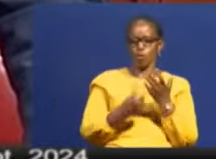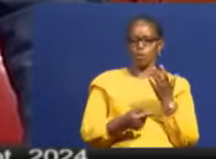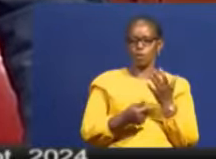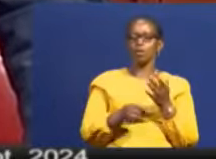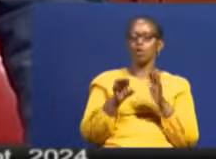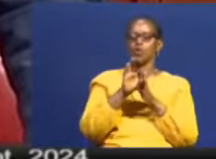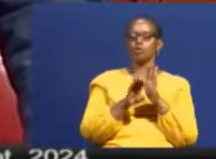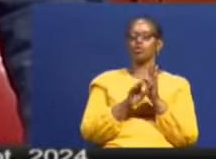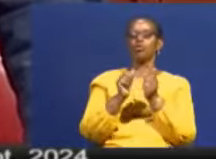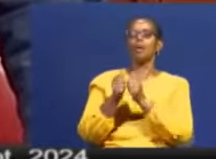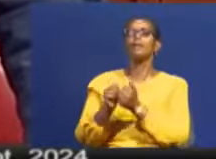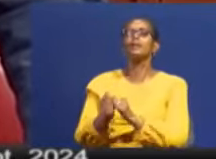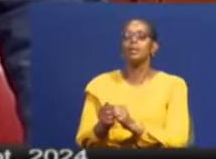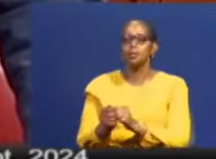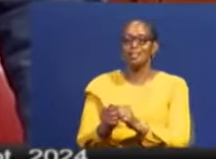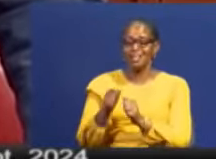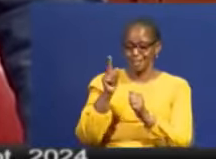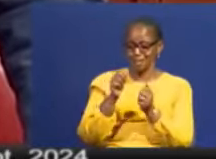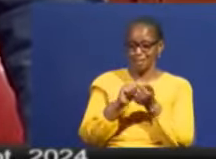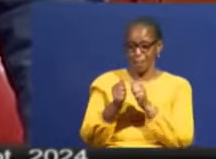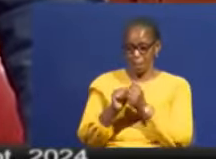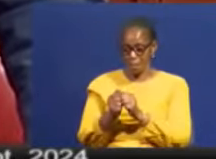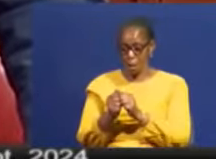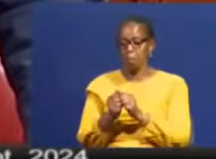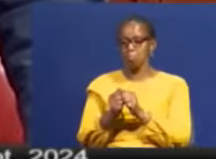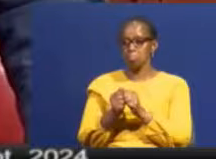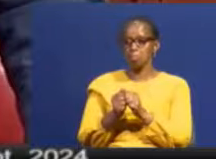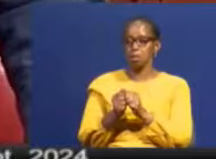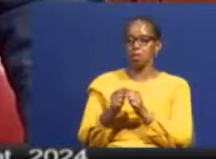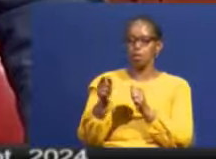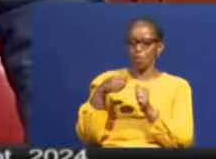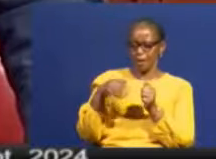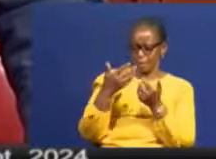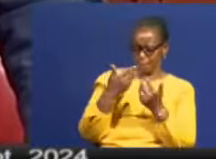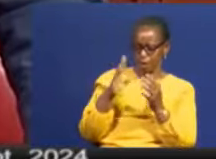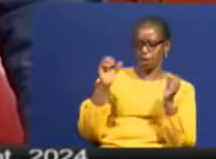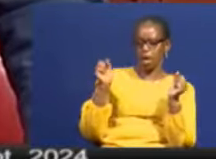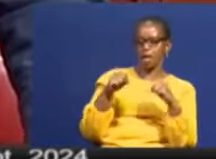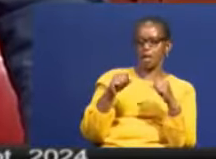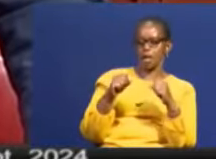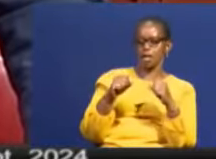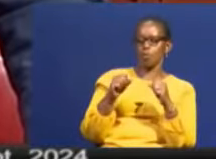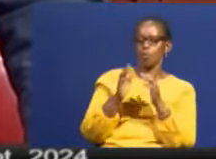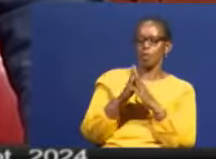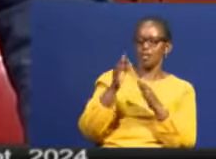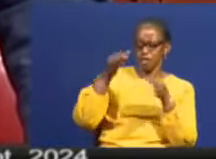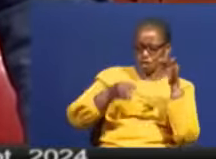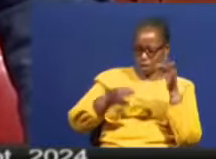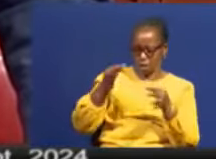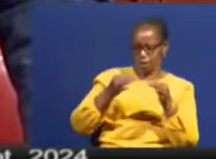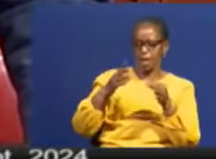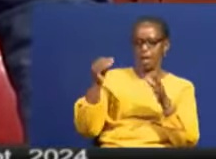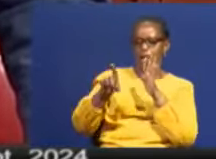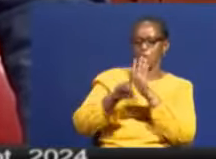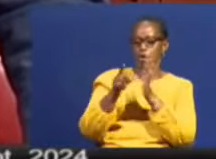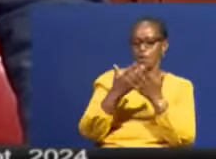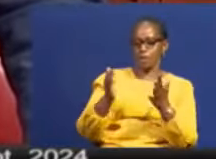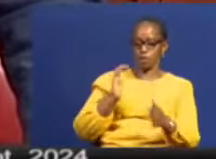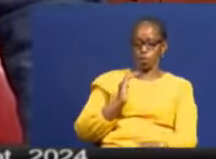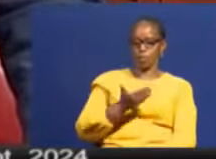Constitution. And that amendment, Madam Speaker, we have already agreed, even in the Justice and Legal Affairs Committee, that we want to make